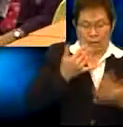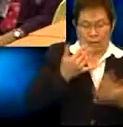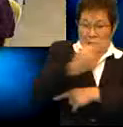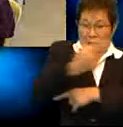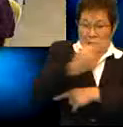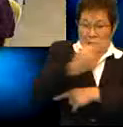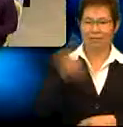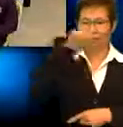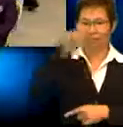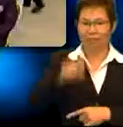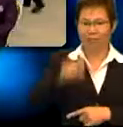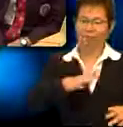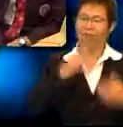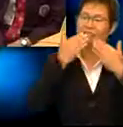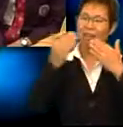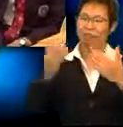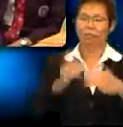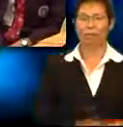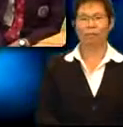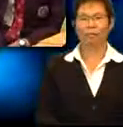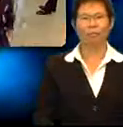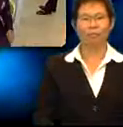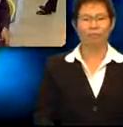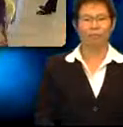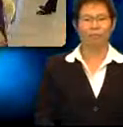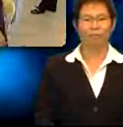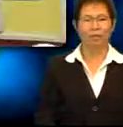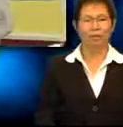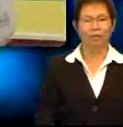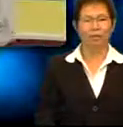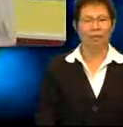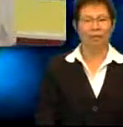How are you feeling today? Fine, thank you.